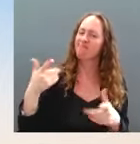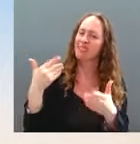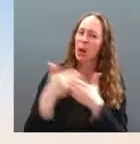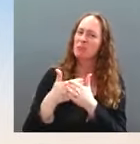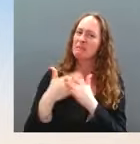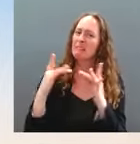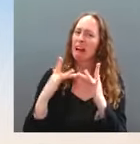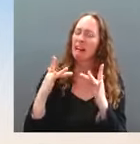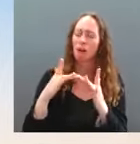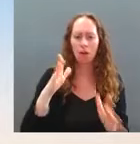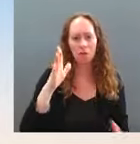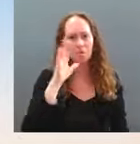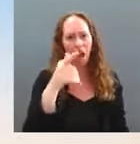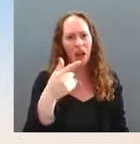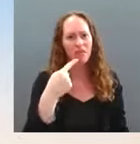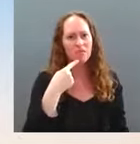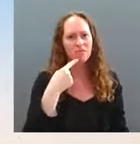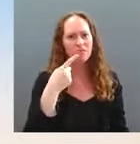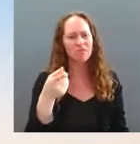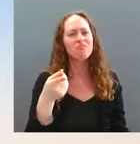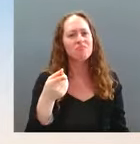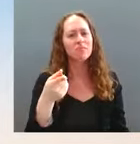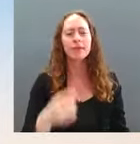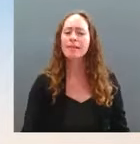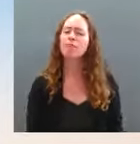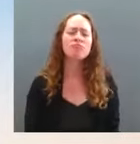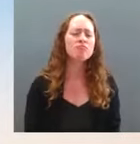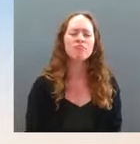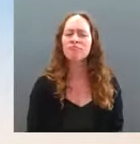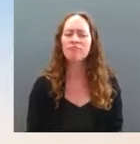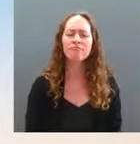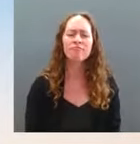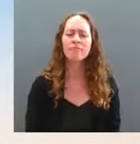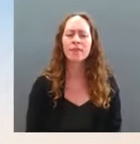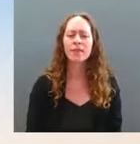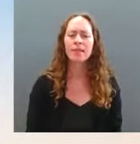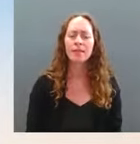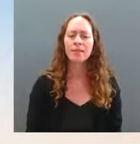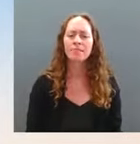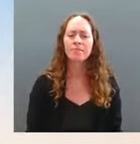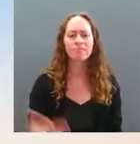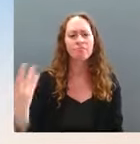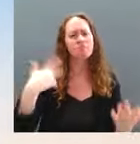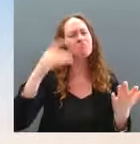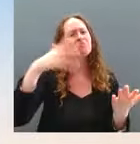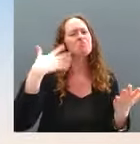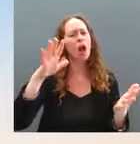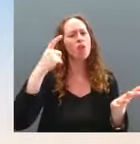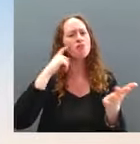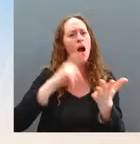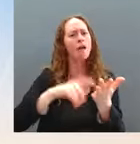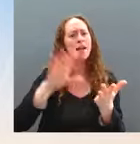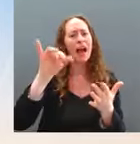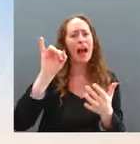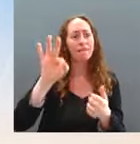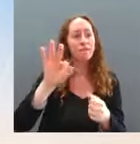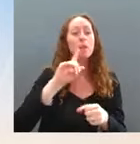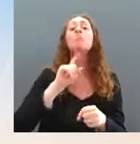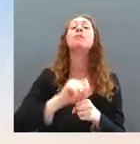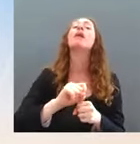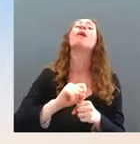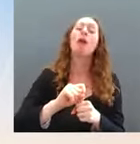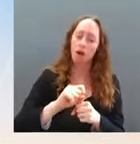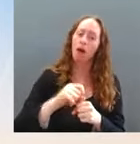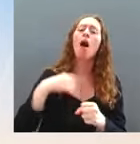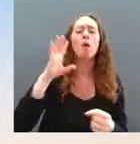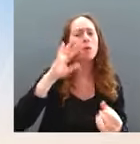person within 6 feet and they test positive for COVID, then that would be a close contact. So given you said it doesn't necessarily take 15 minutes to get